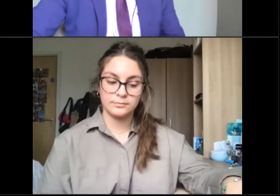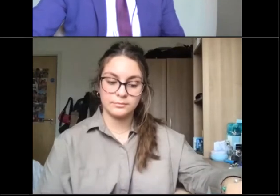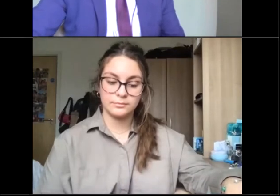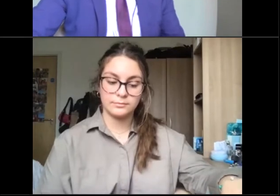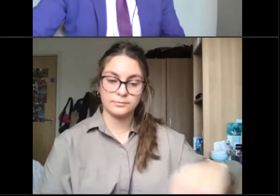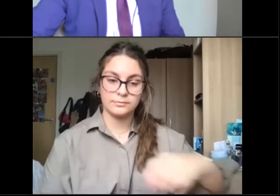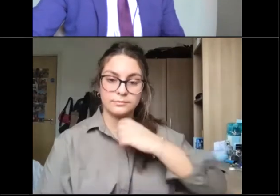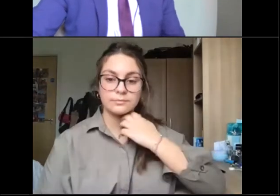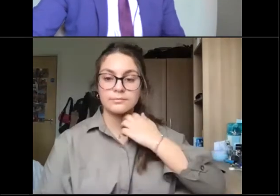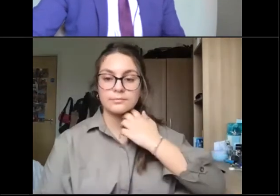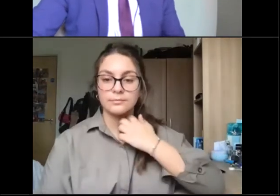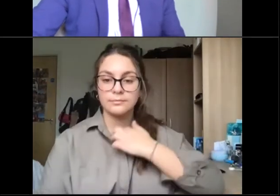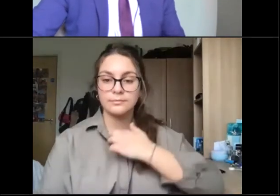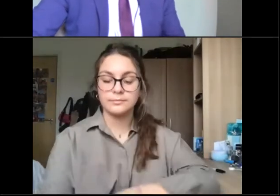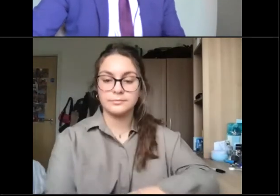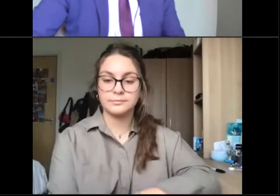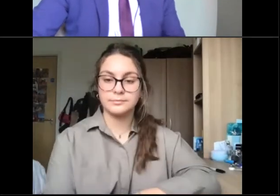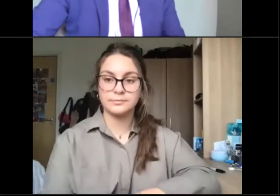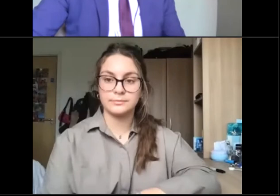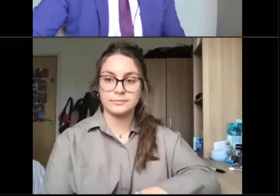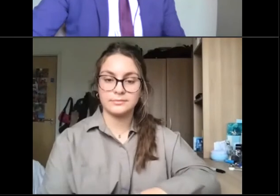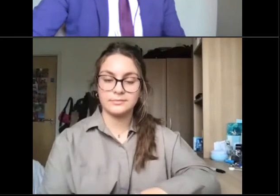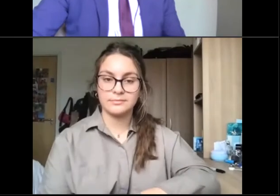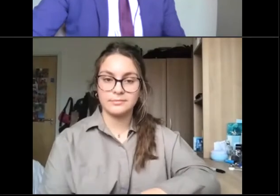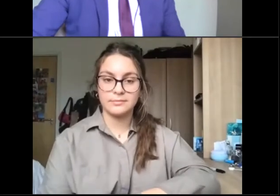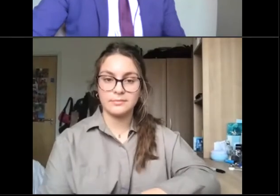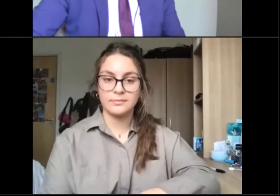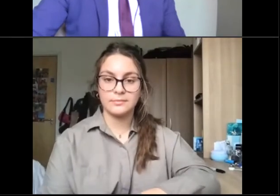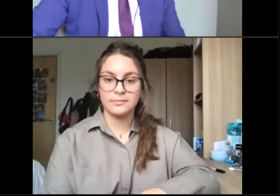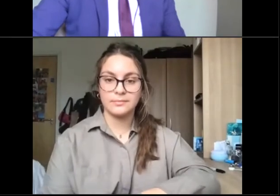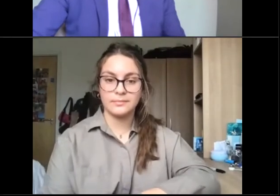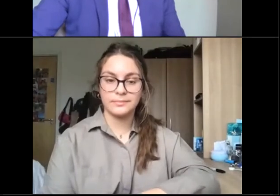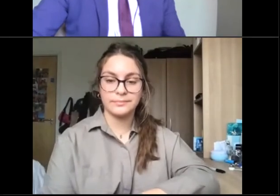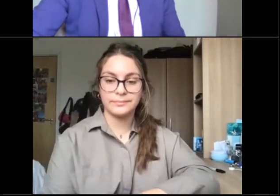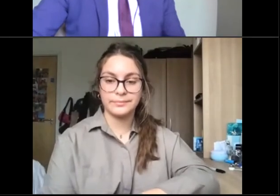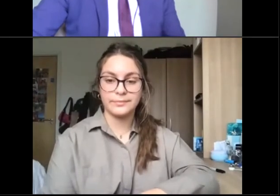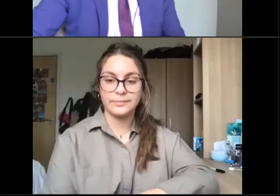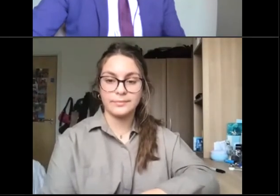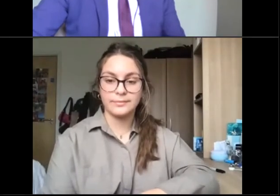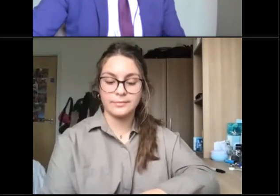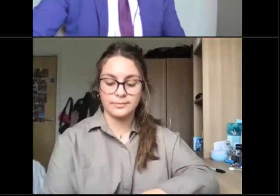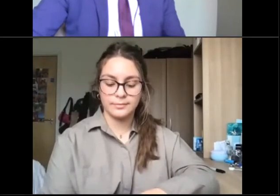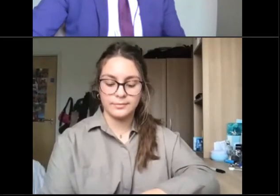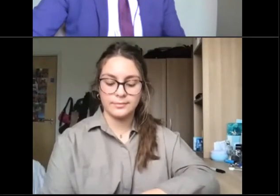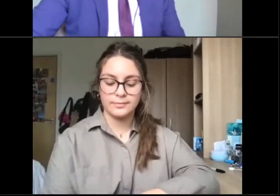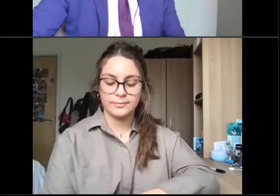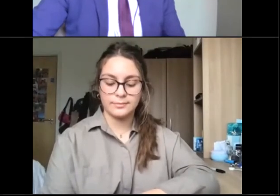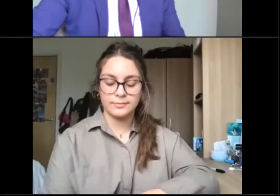person. And at the end, we should have, hopefully we'll have 15 minutes for lots of questions. So please do send them